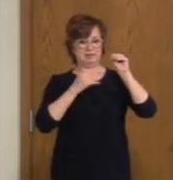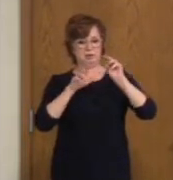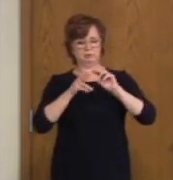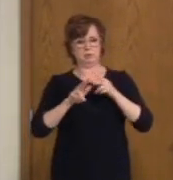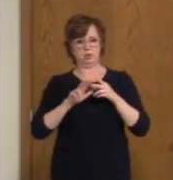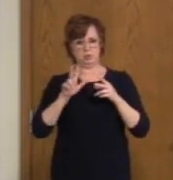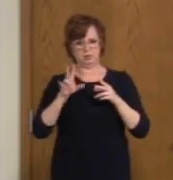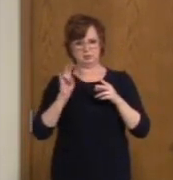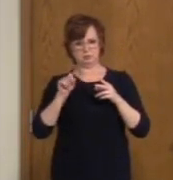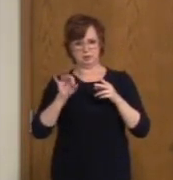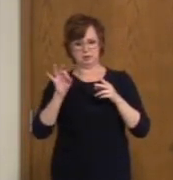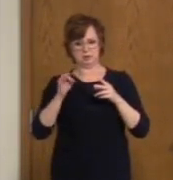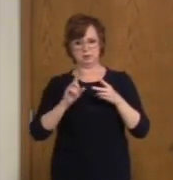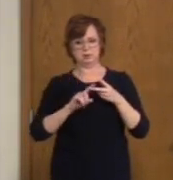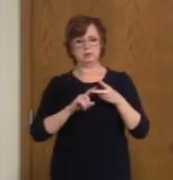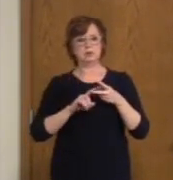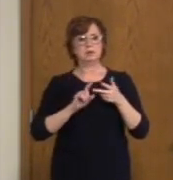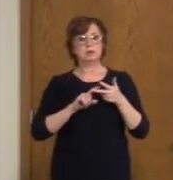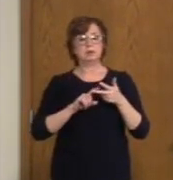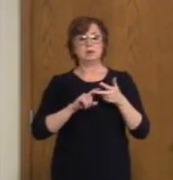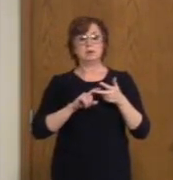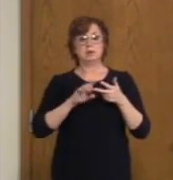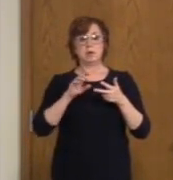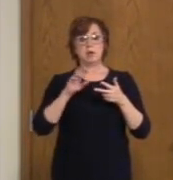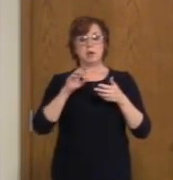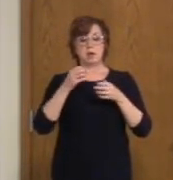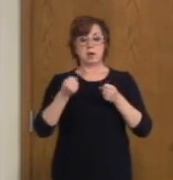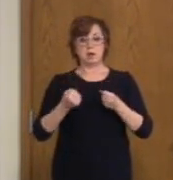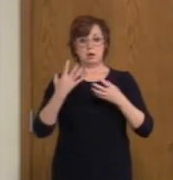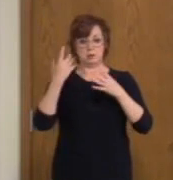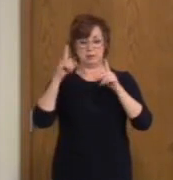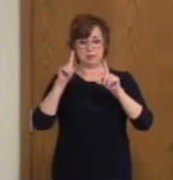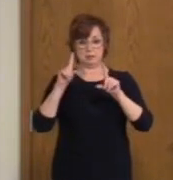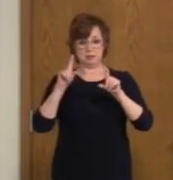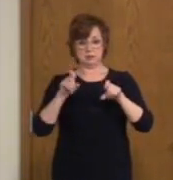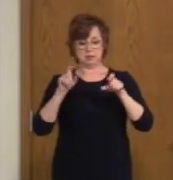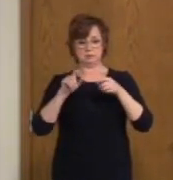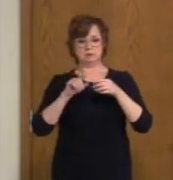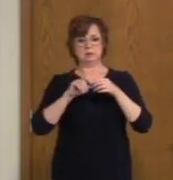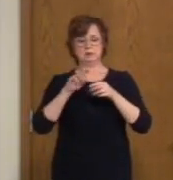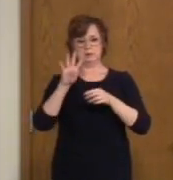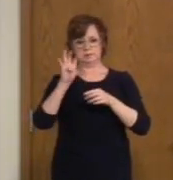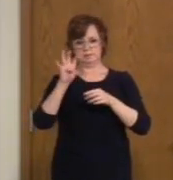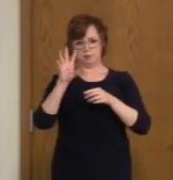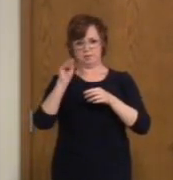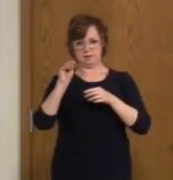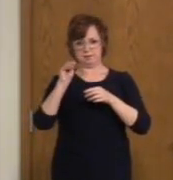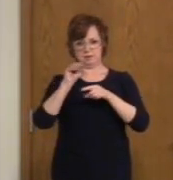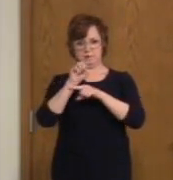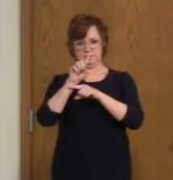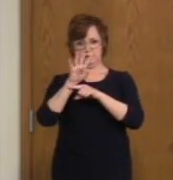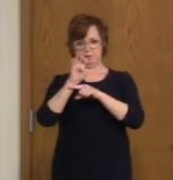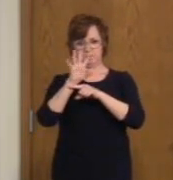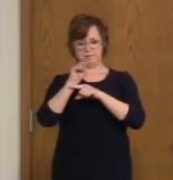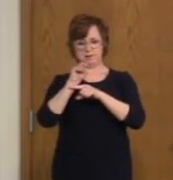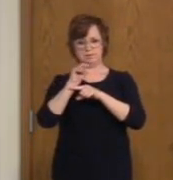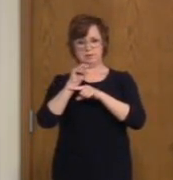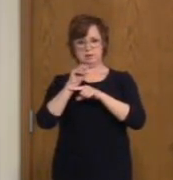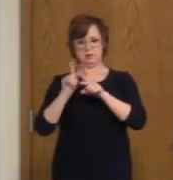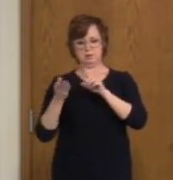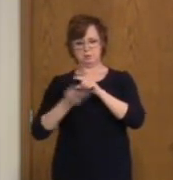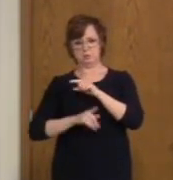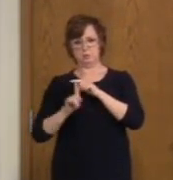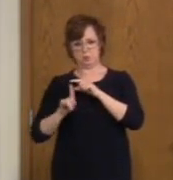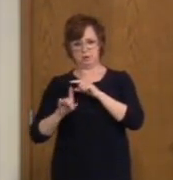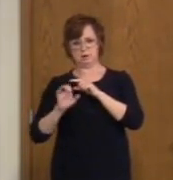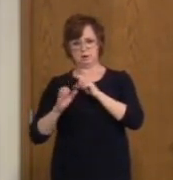extremely high, 450 tests per 100,000. That is an extremely high testing rate, which is fantastic. And we know that testing